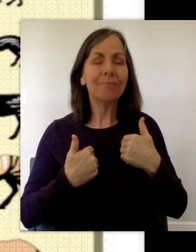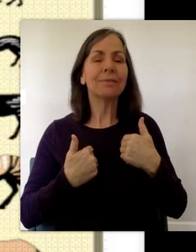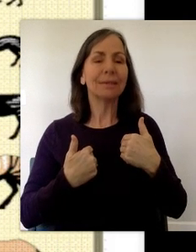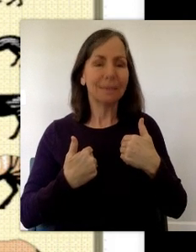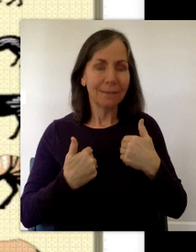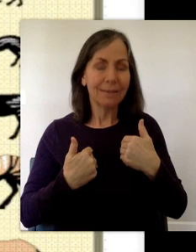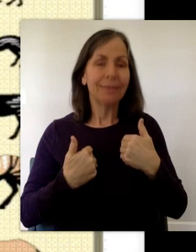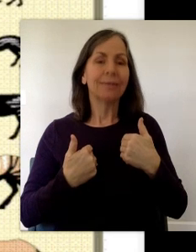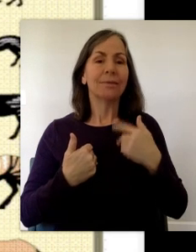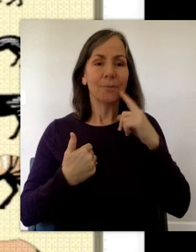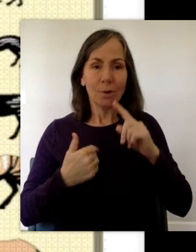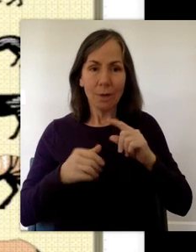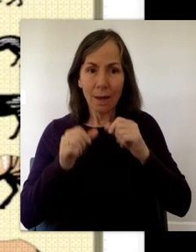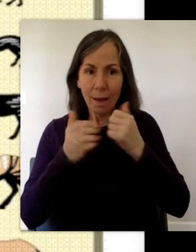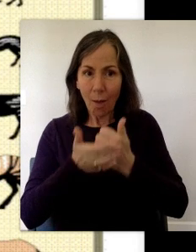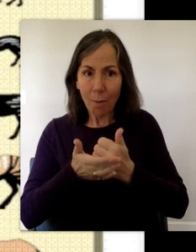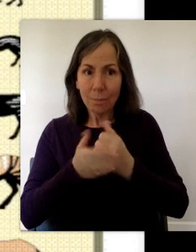the population.